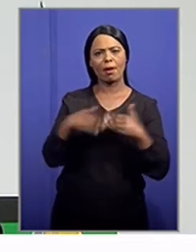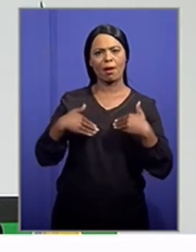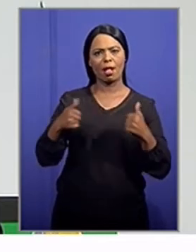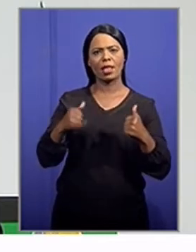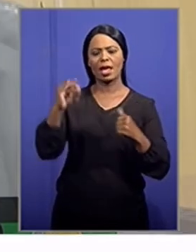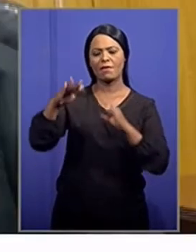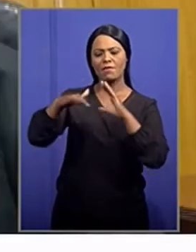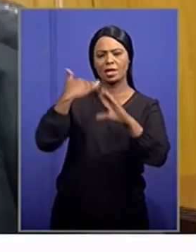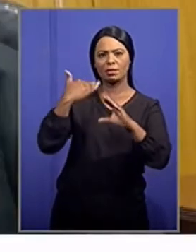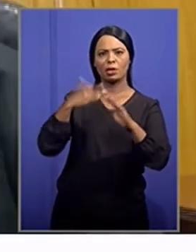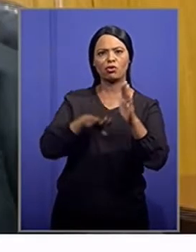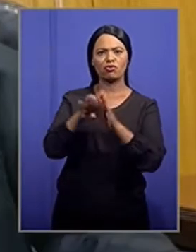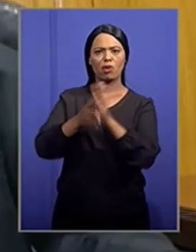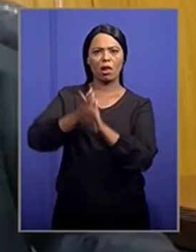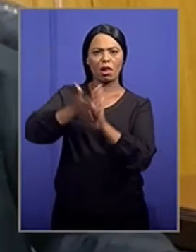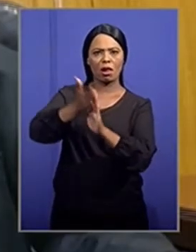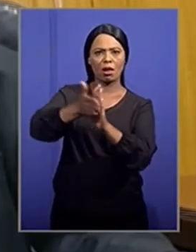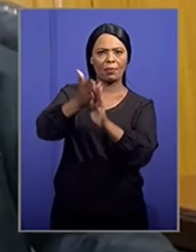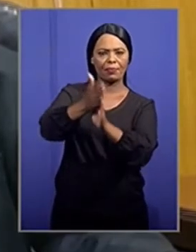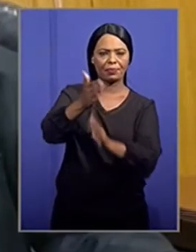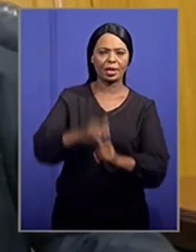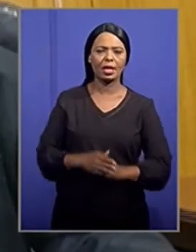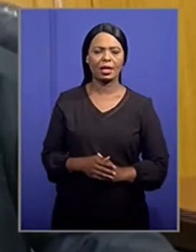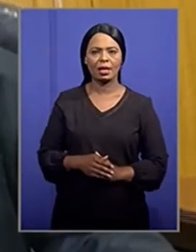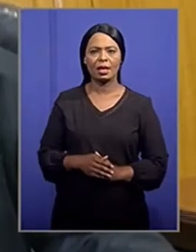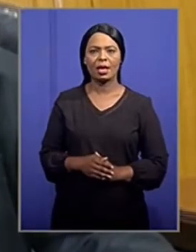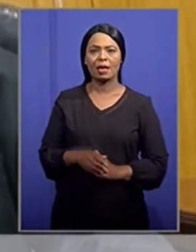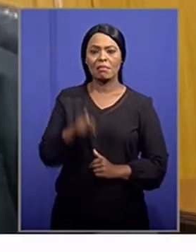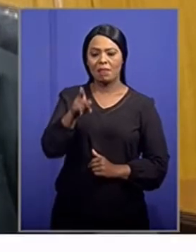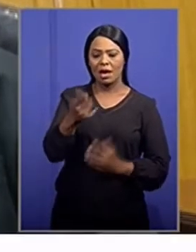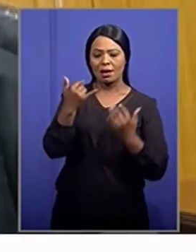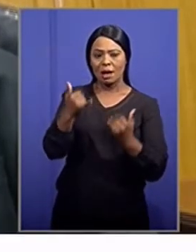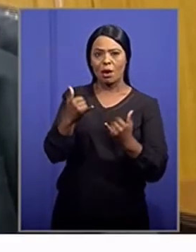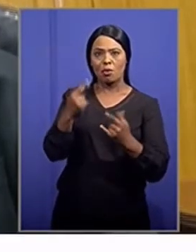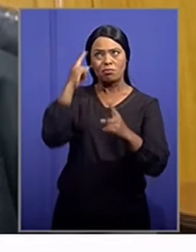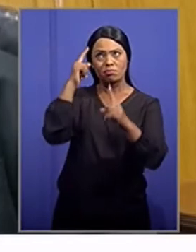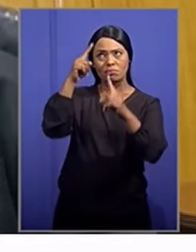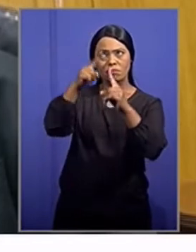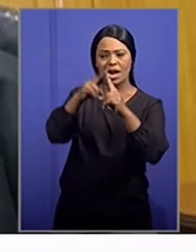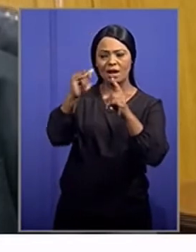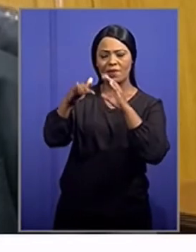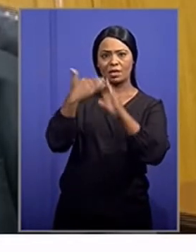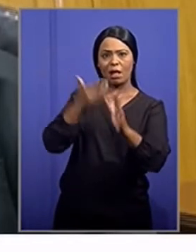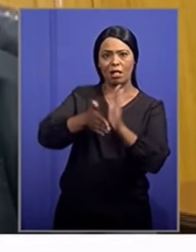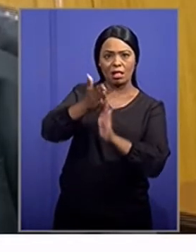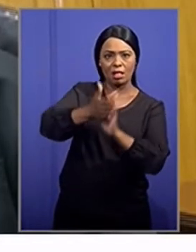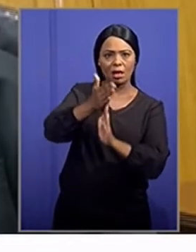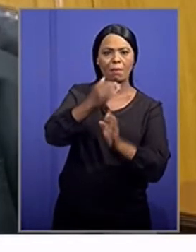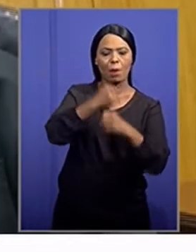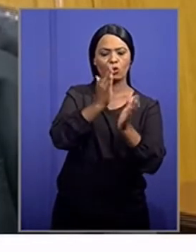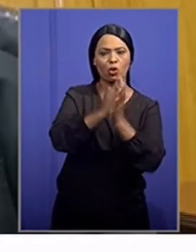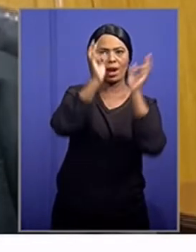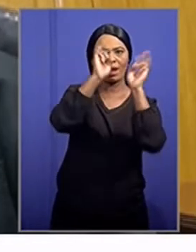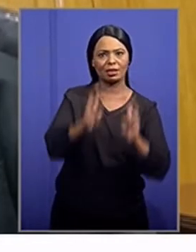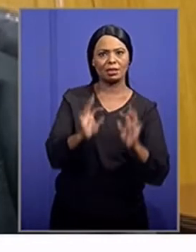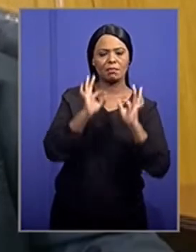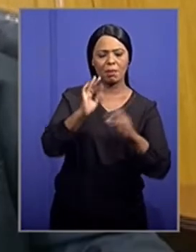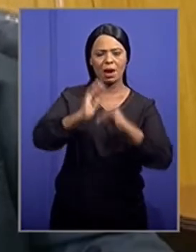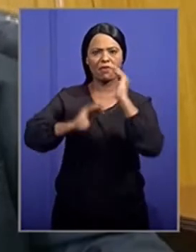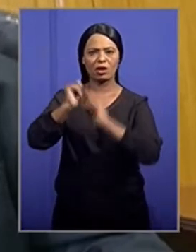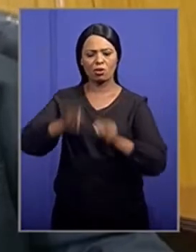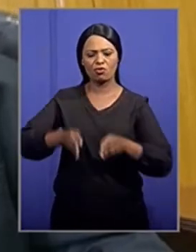to flow. Setting this conducive environment means ensuring a more reliable supply of electricity, good infrastructure like